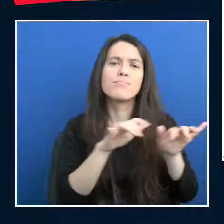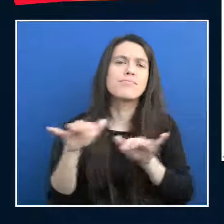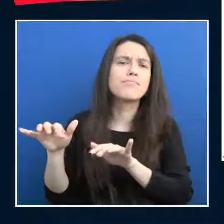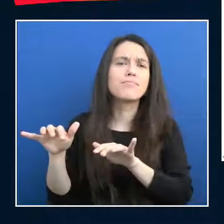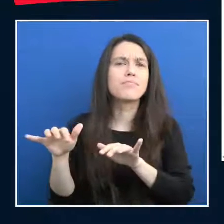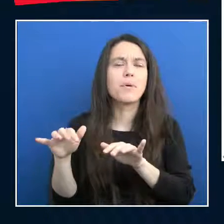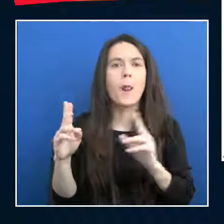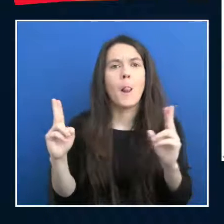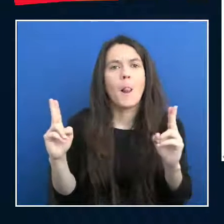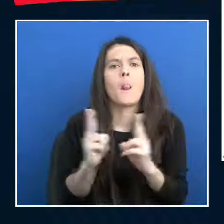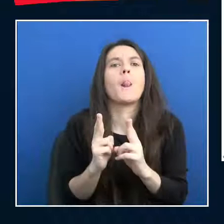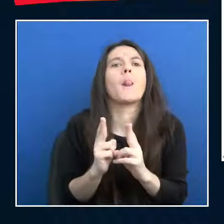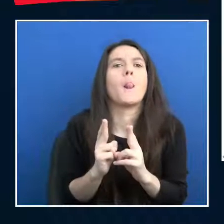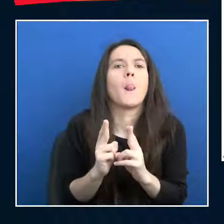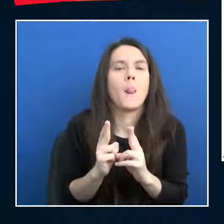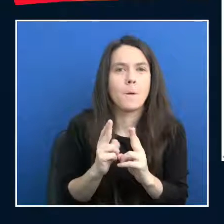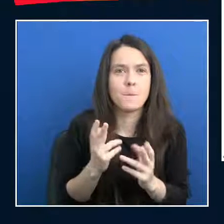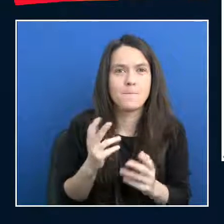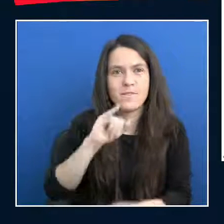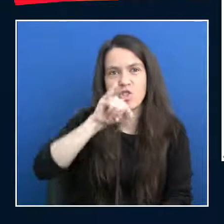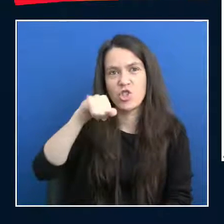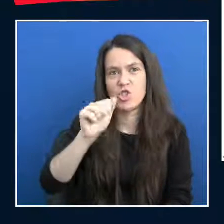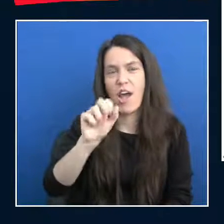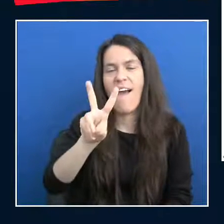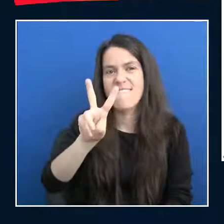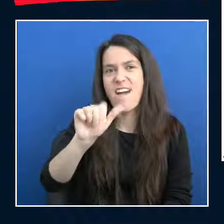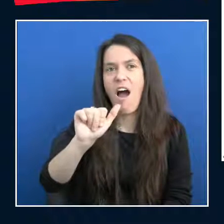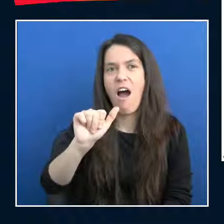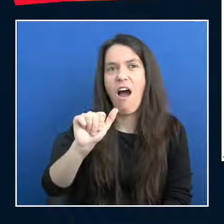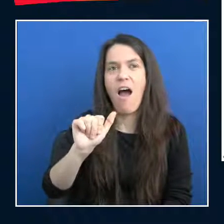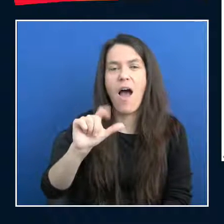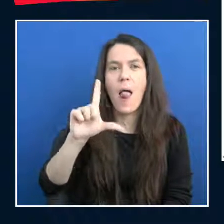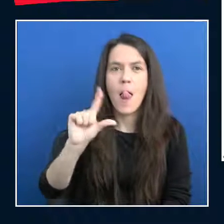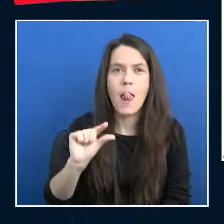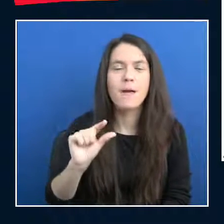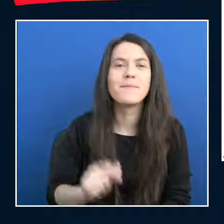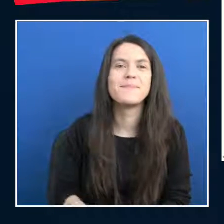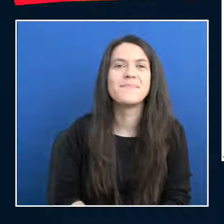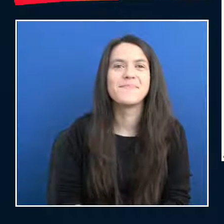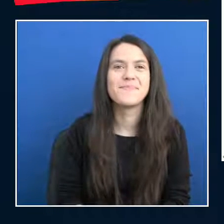make my jar file run. So my Java app will run with this. So and